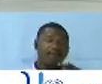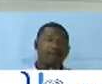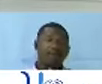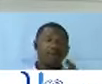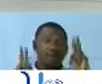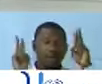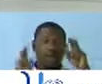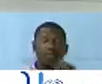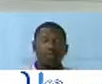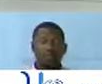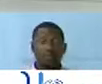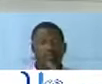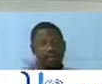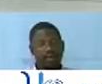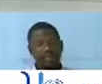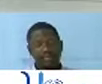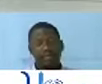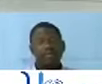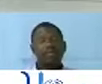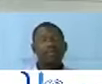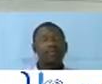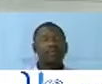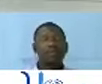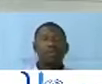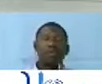Sometimes laws that are abused for his benefit.